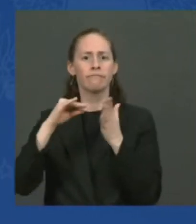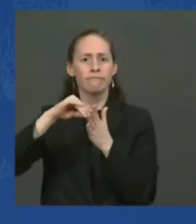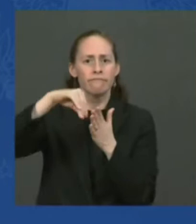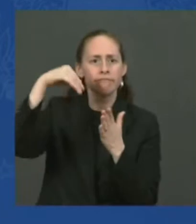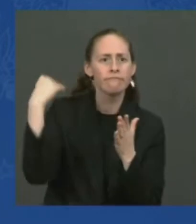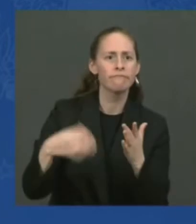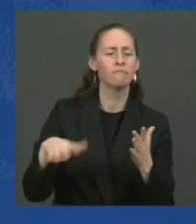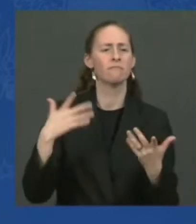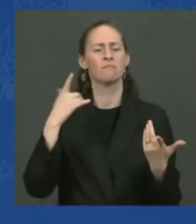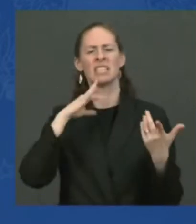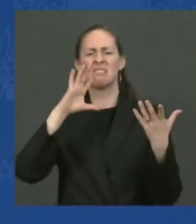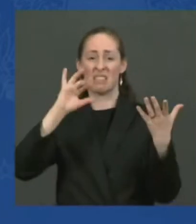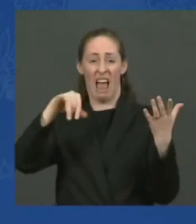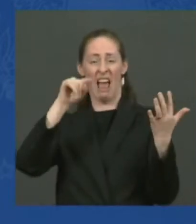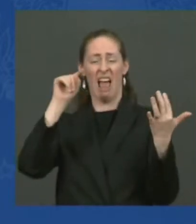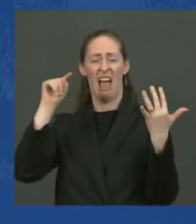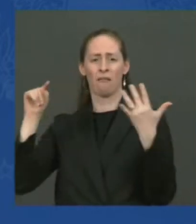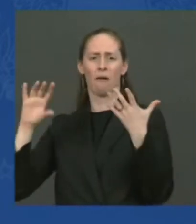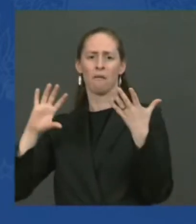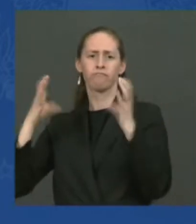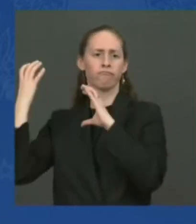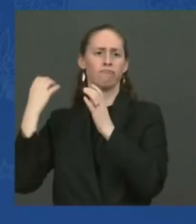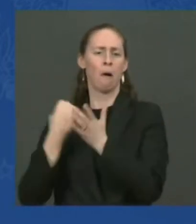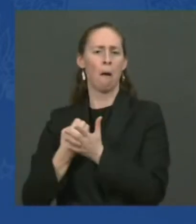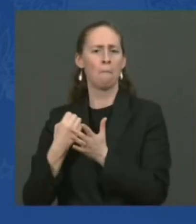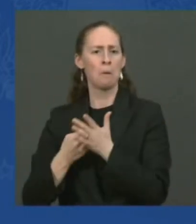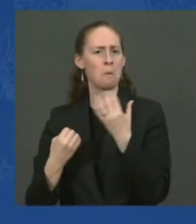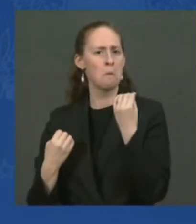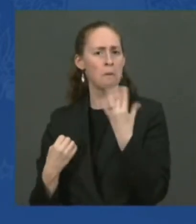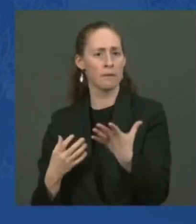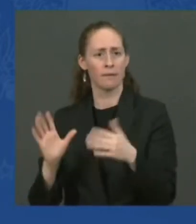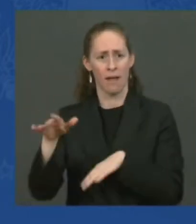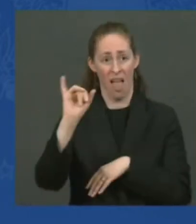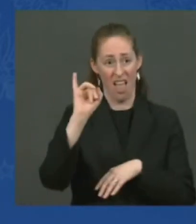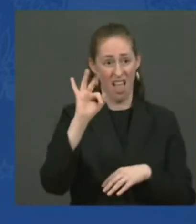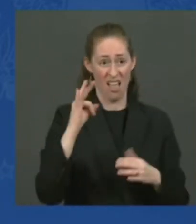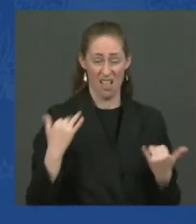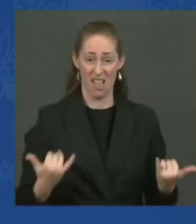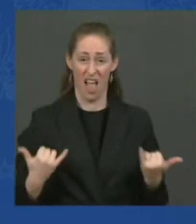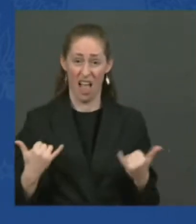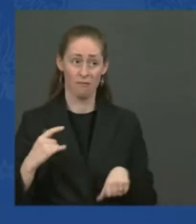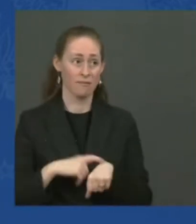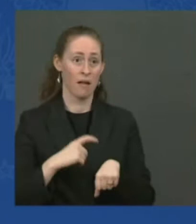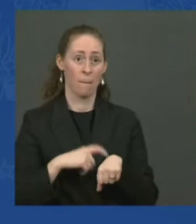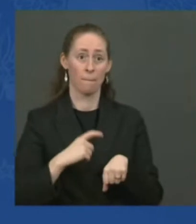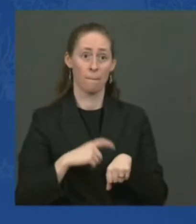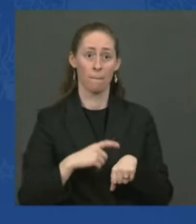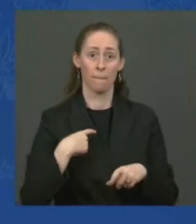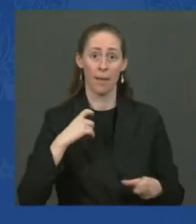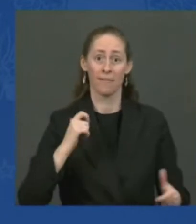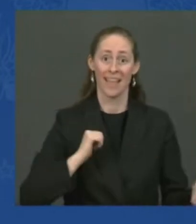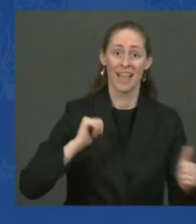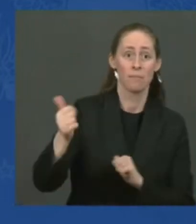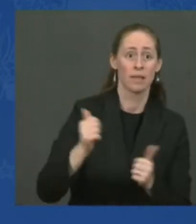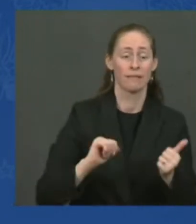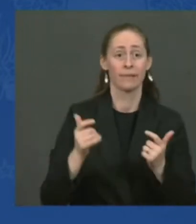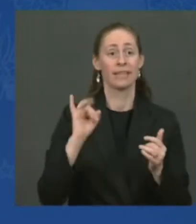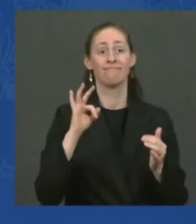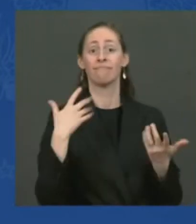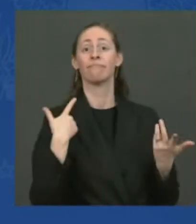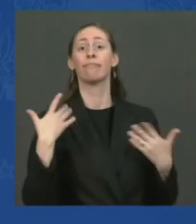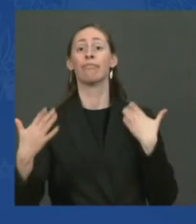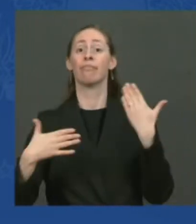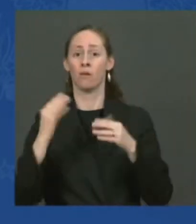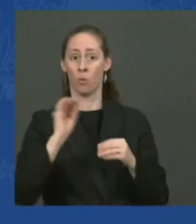economy. If America is to compete in this century, we can't do it with an infrastructure that's stuck